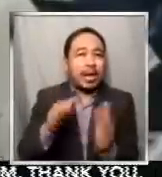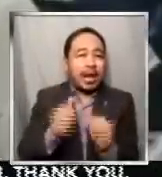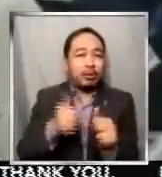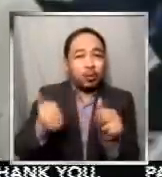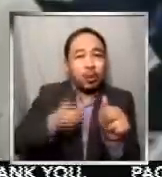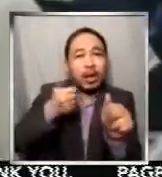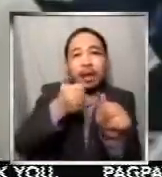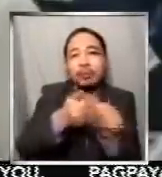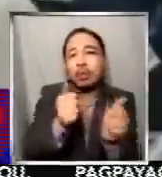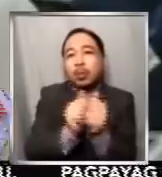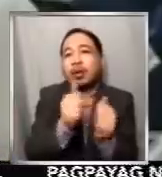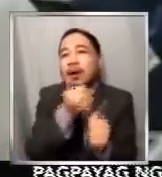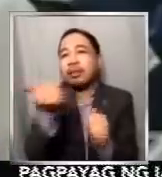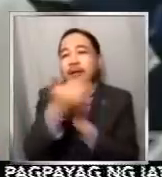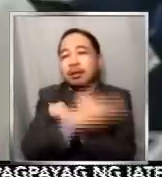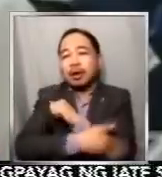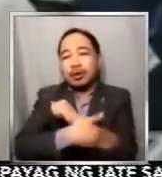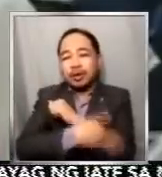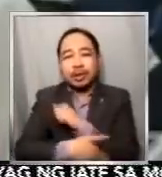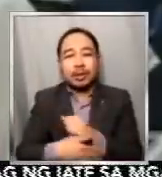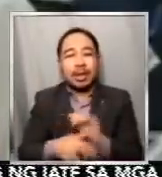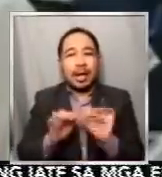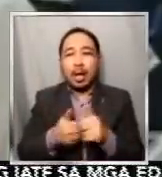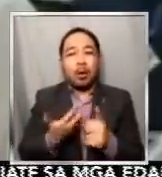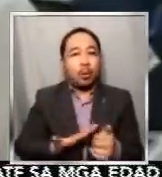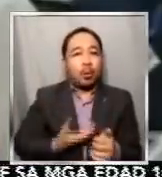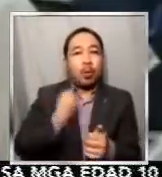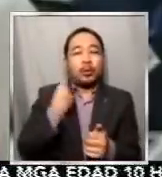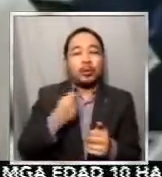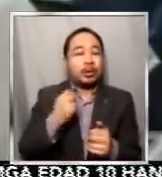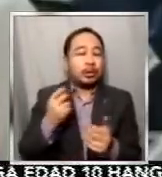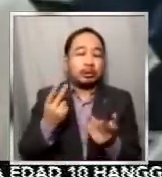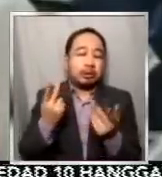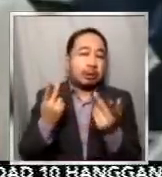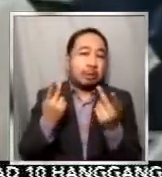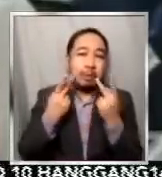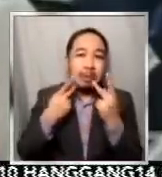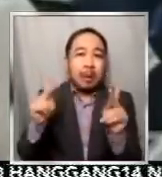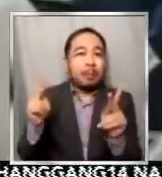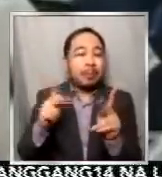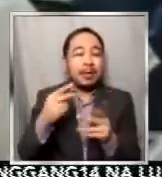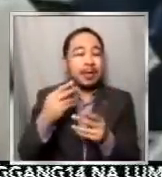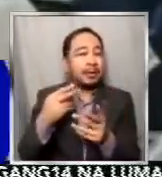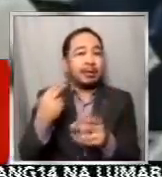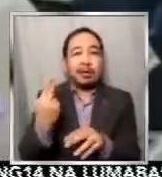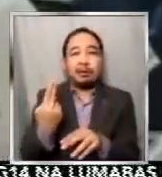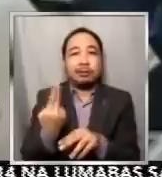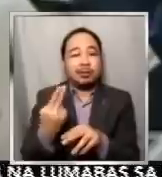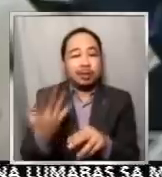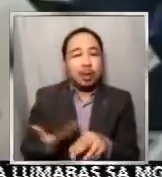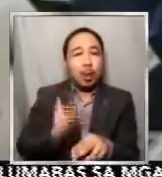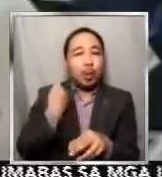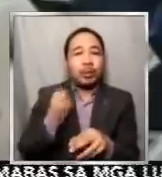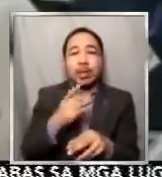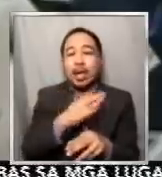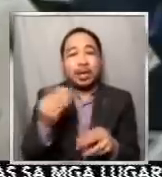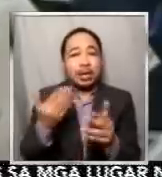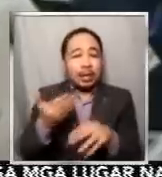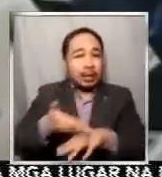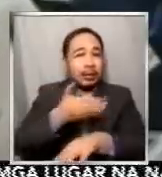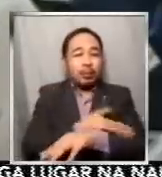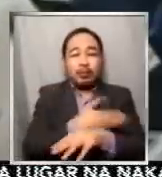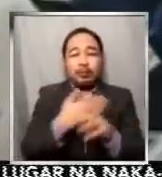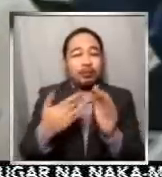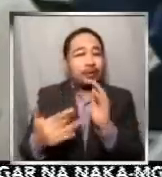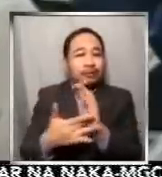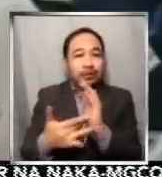Restrictions in the ownership and operation of public utilities stunts the technological development and modernization of the sector